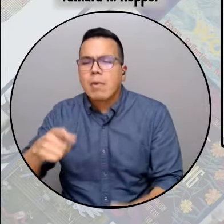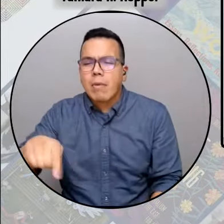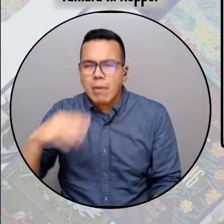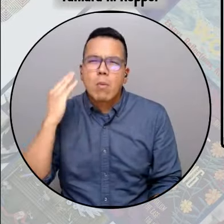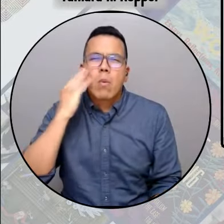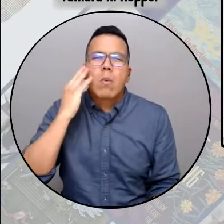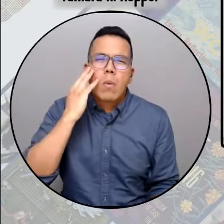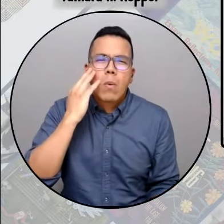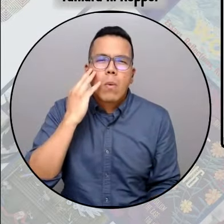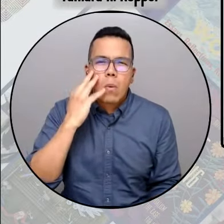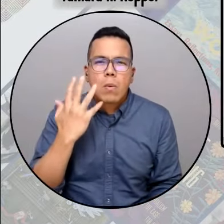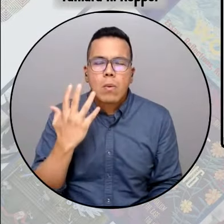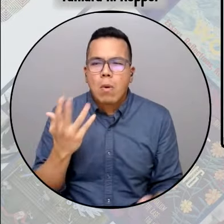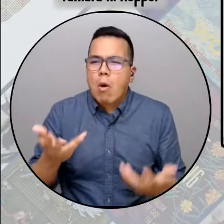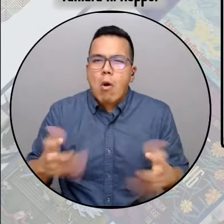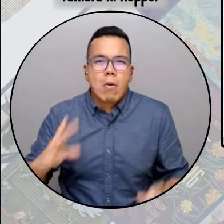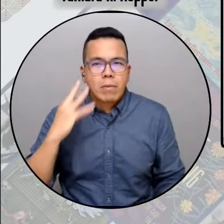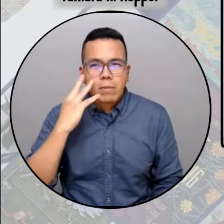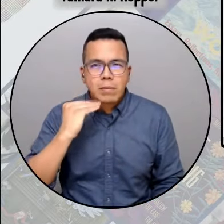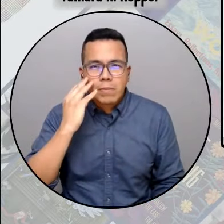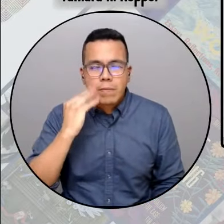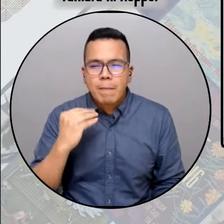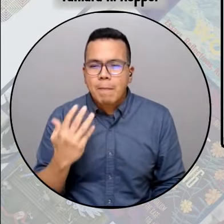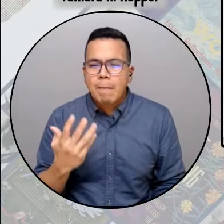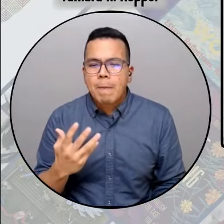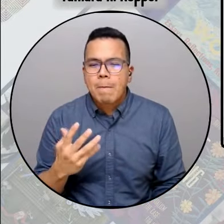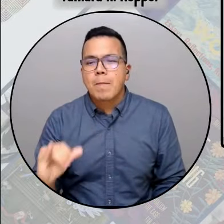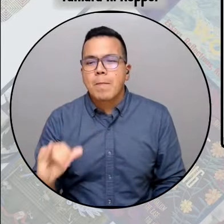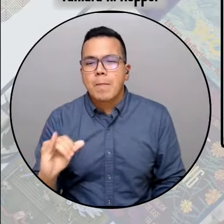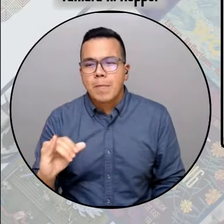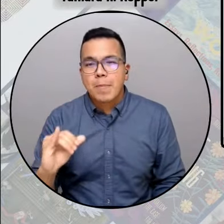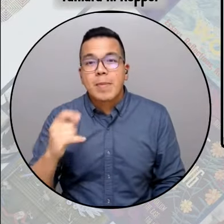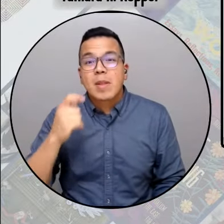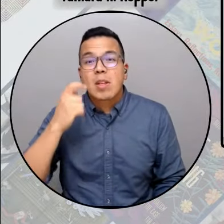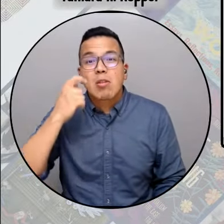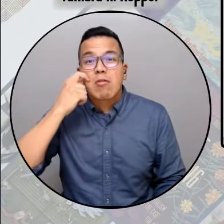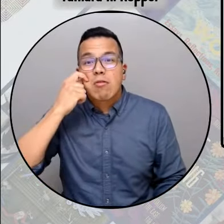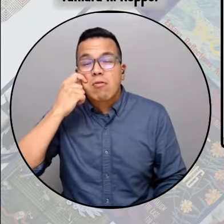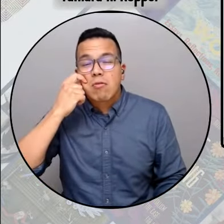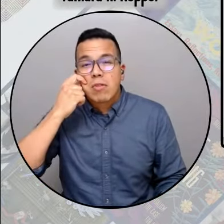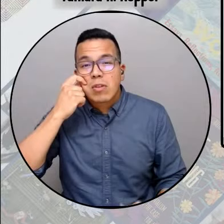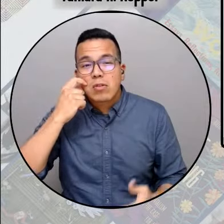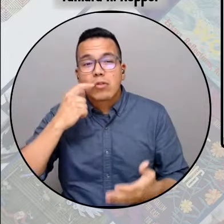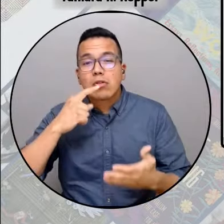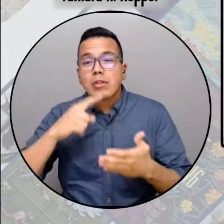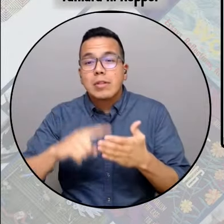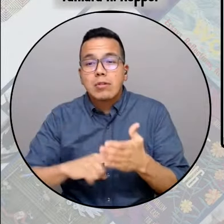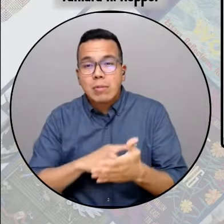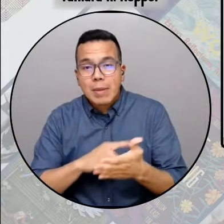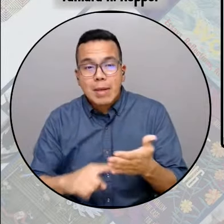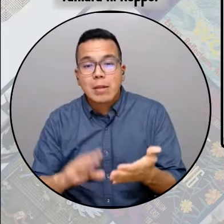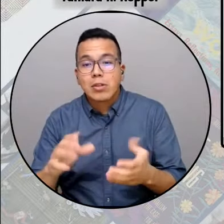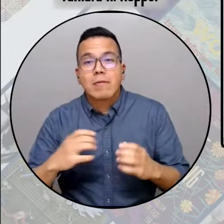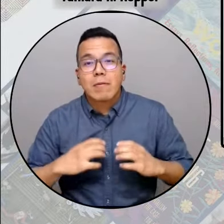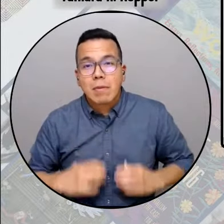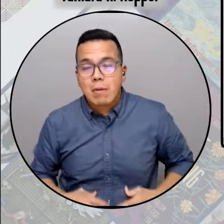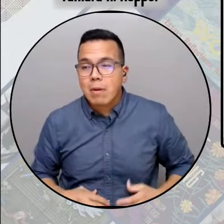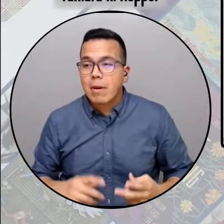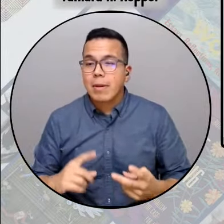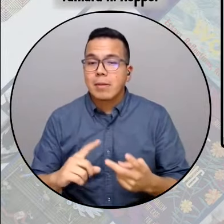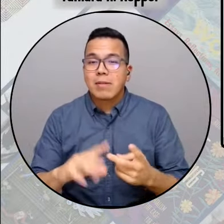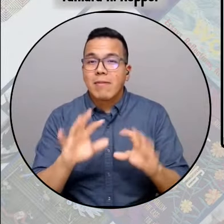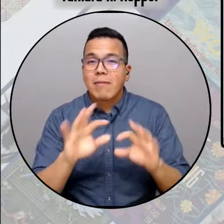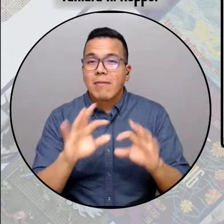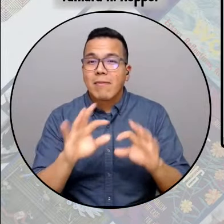to share about, the racial and ethnic backgrounds of their clients, of people, of their loved